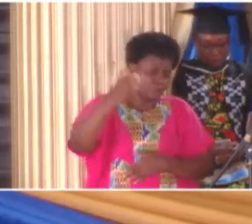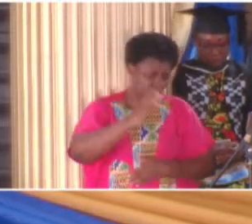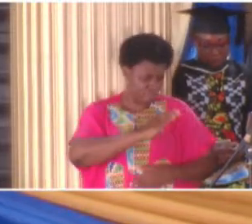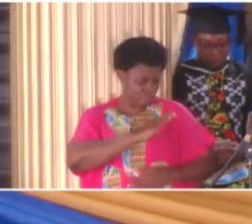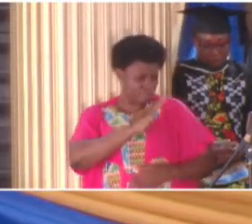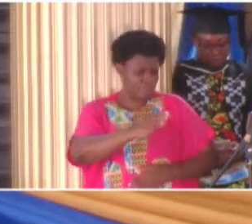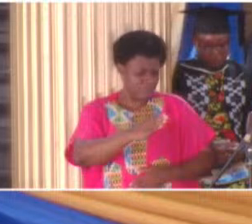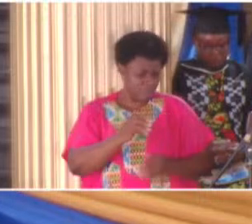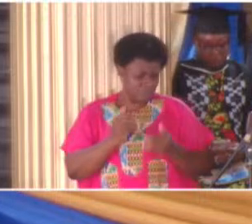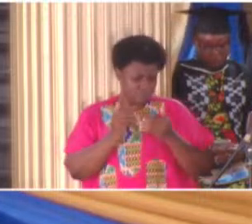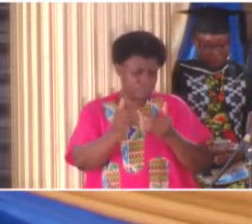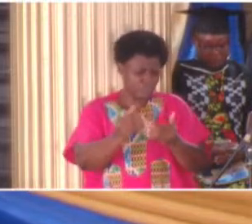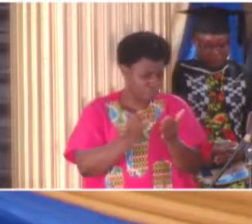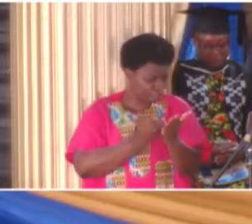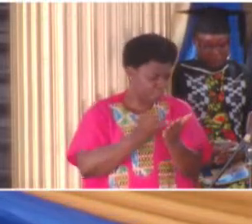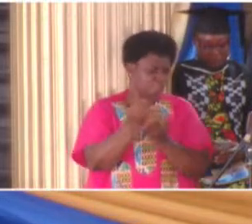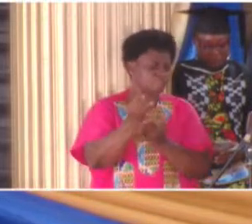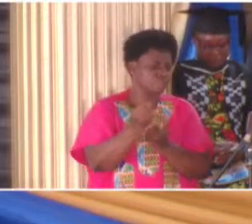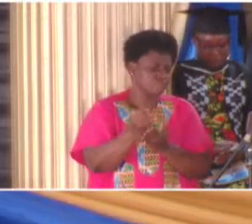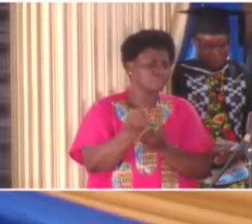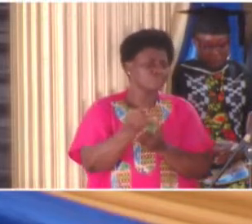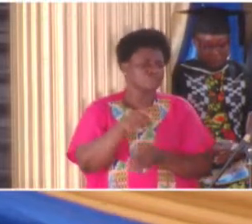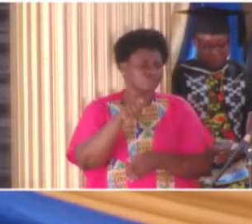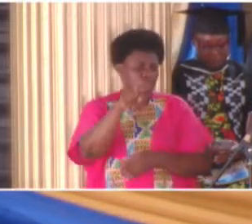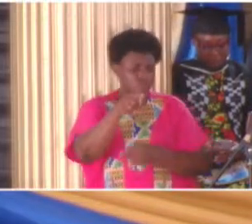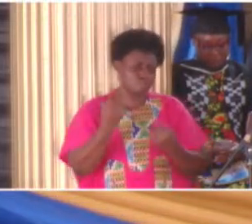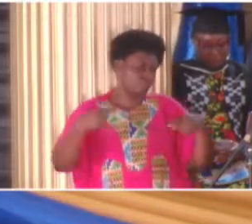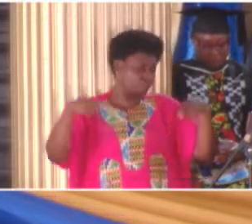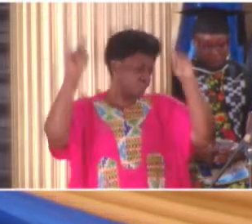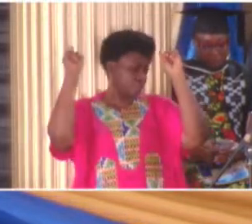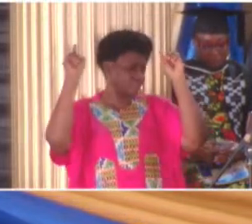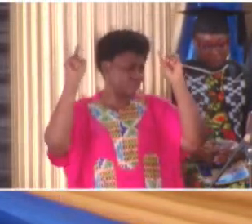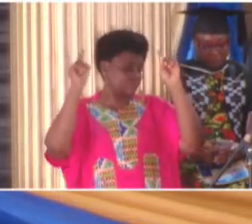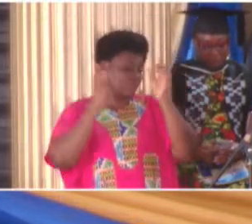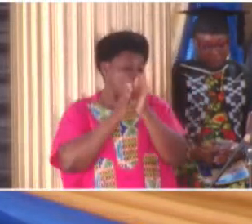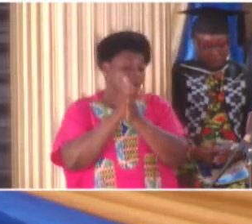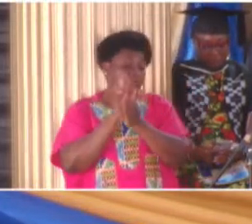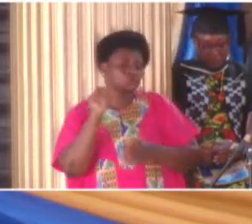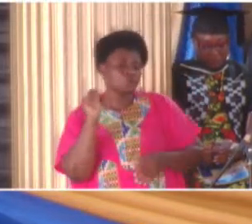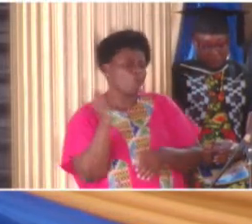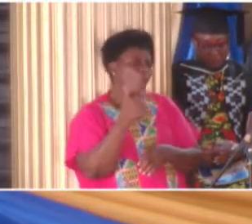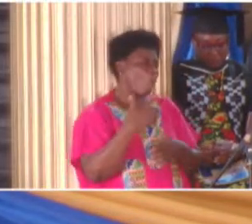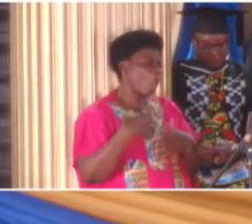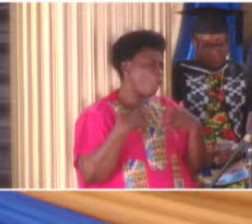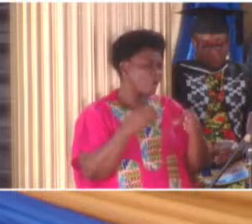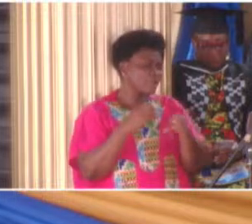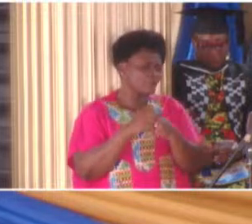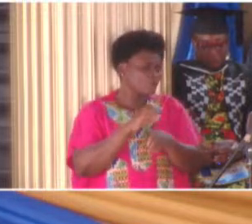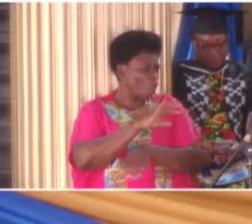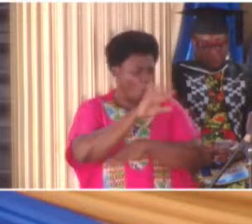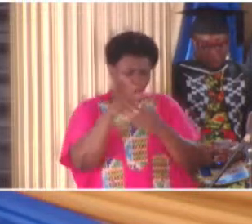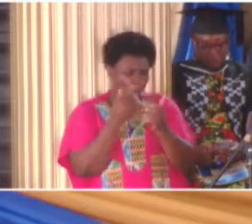with integrity, and you will succeed. I wish you all well in all your